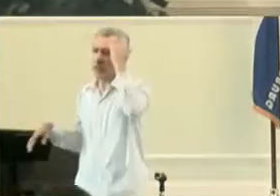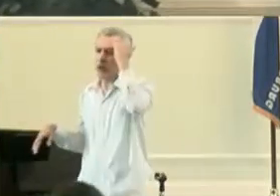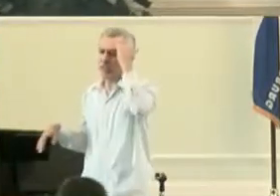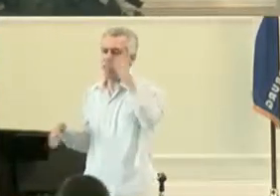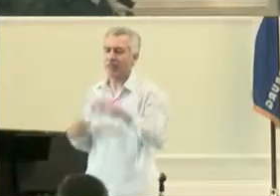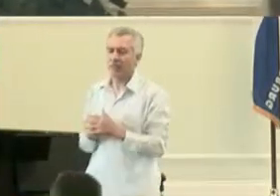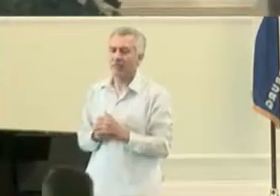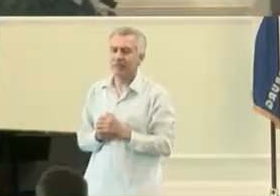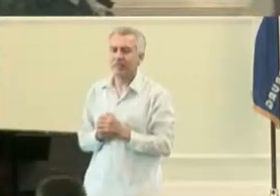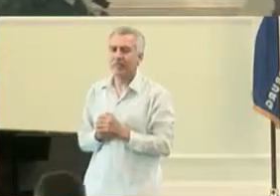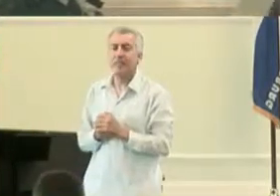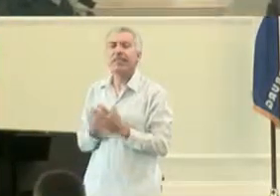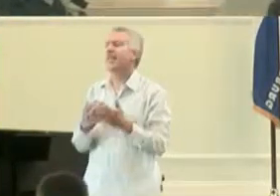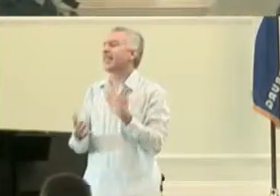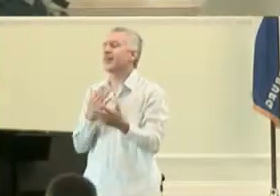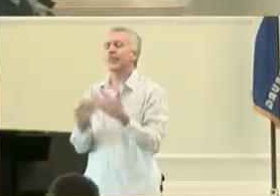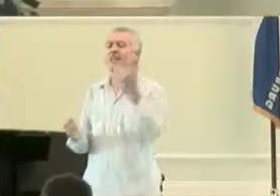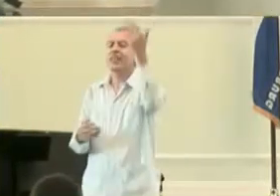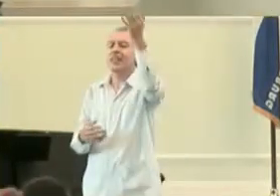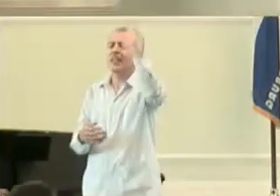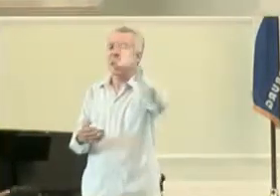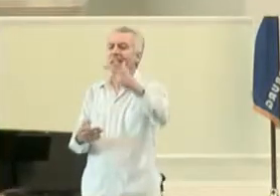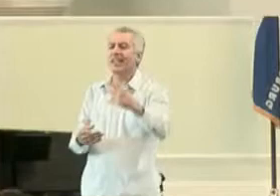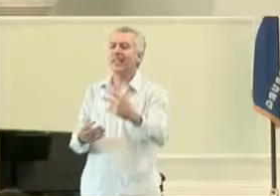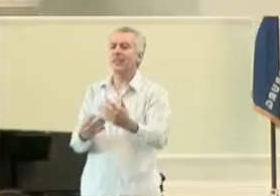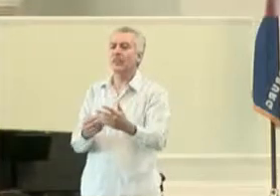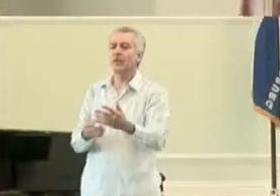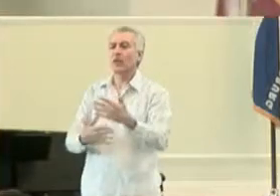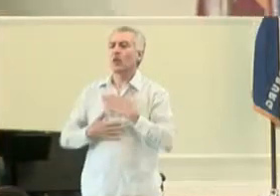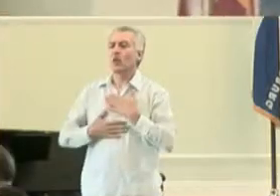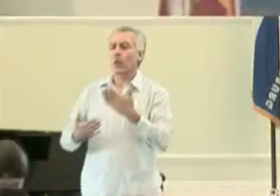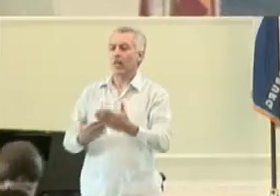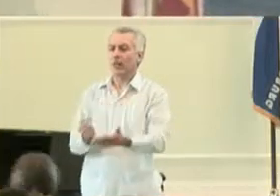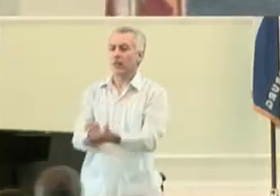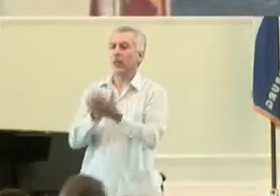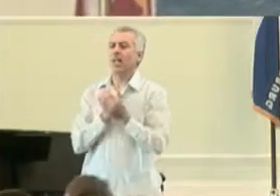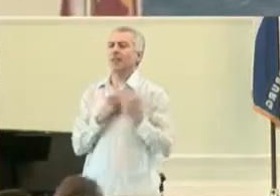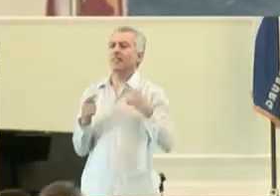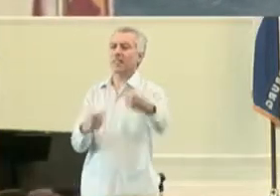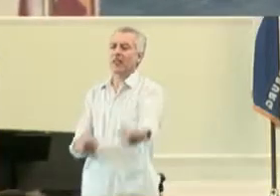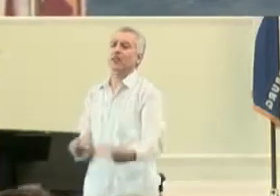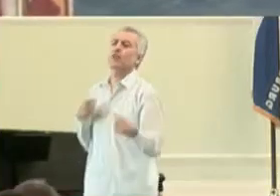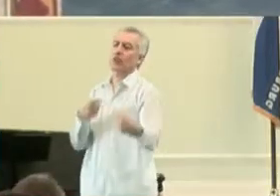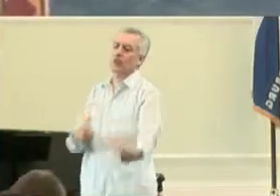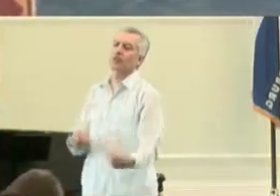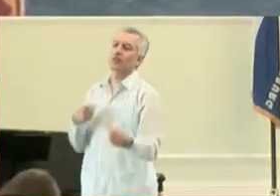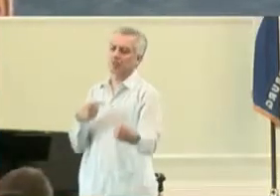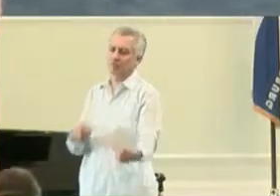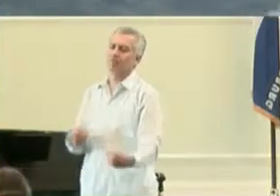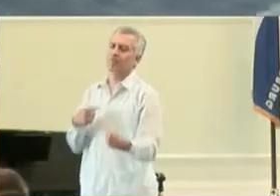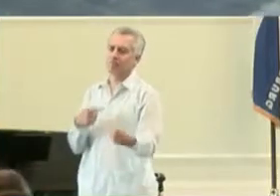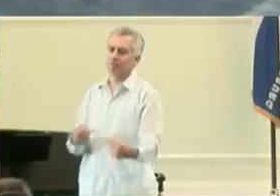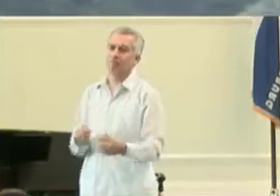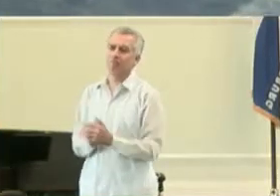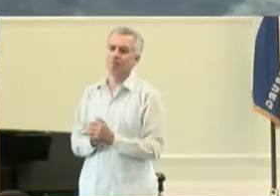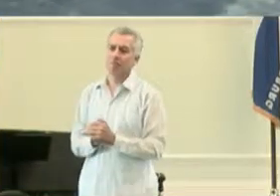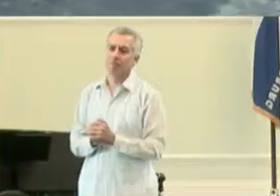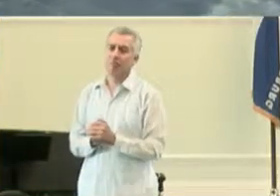But God is willing to help us in our struggle. Amen? And so, a